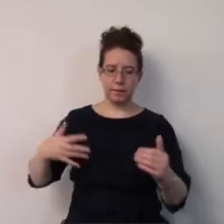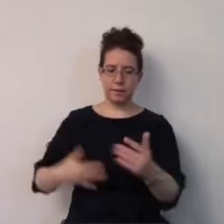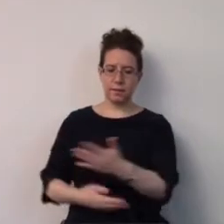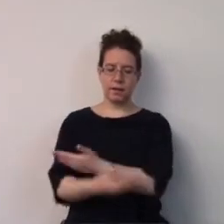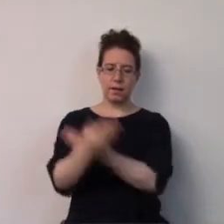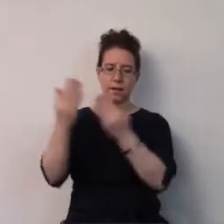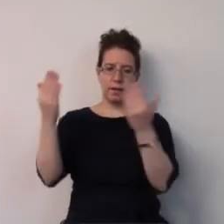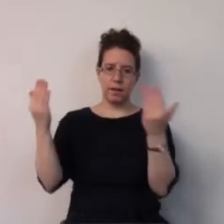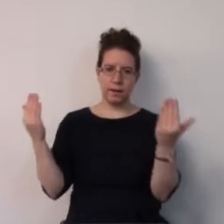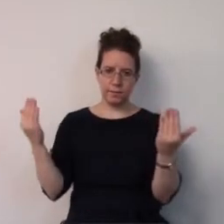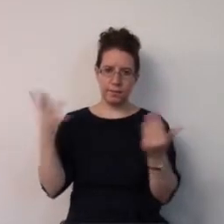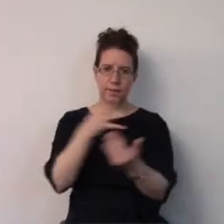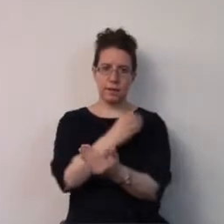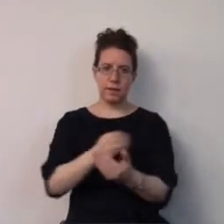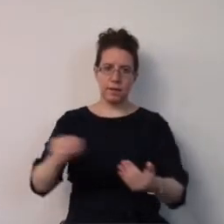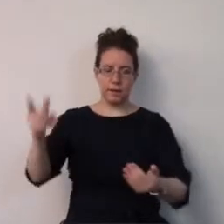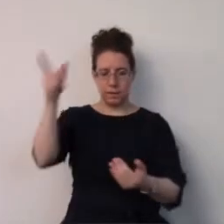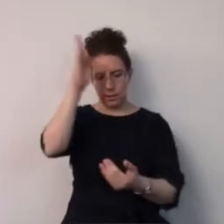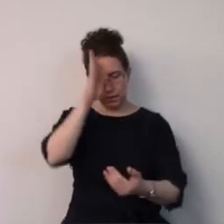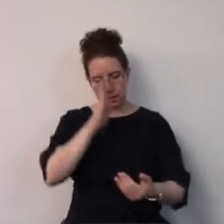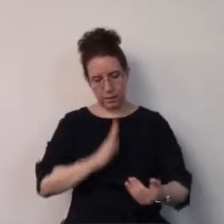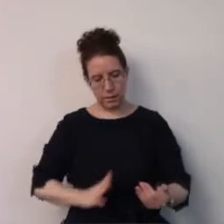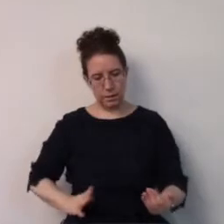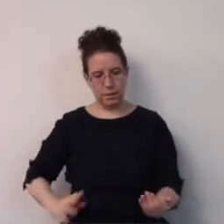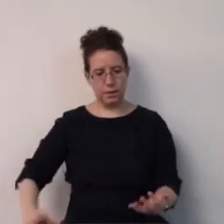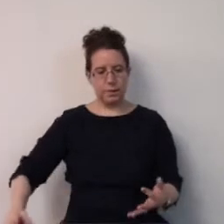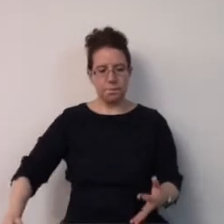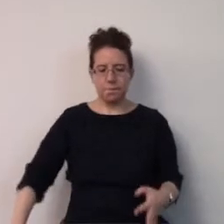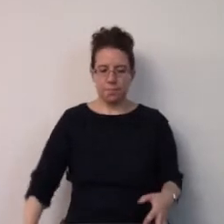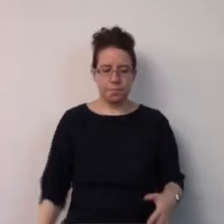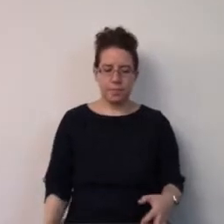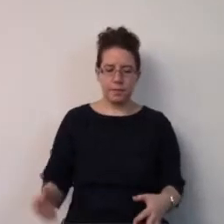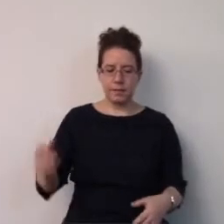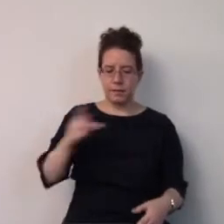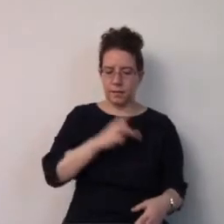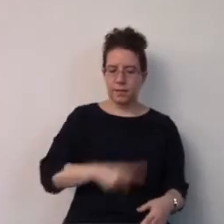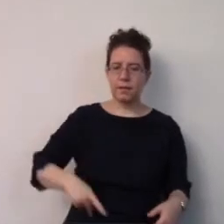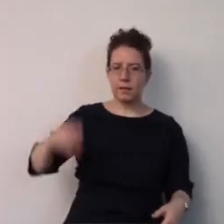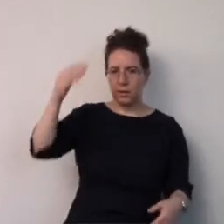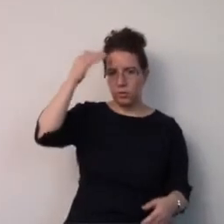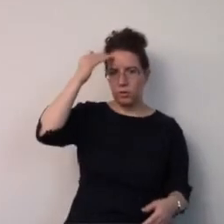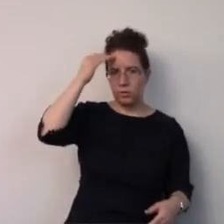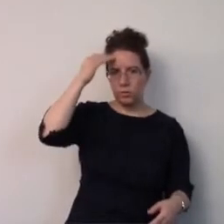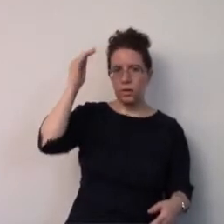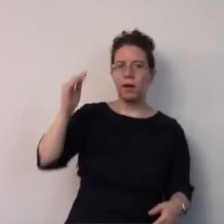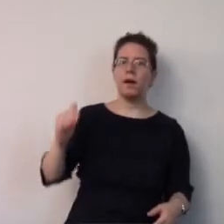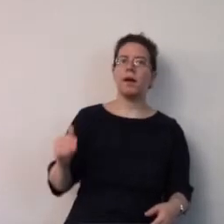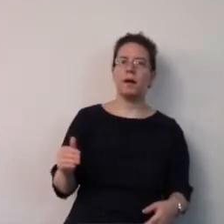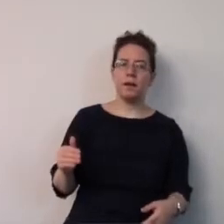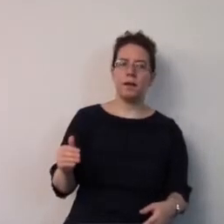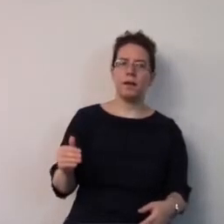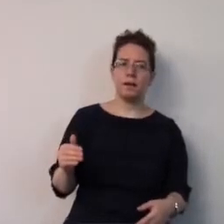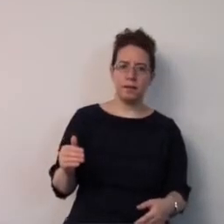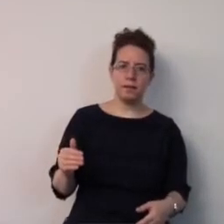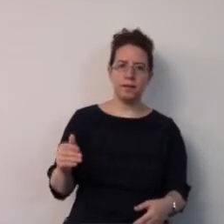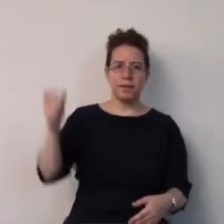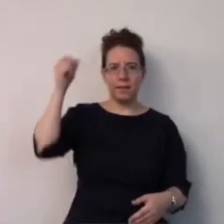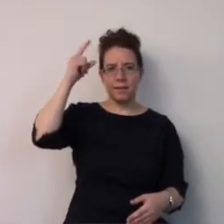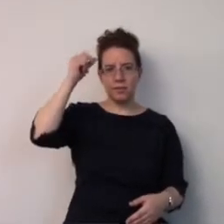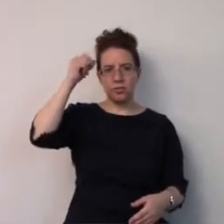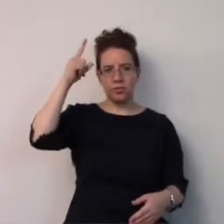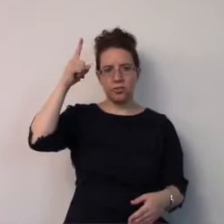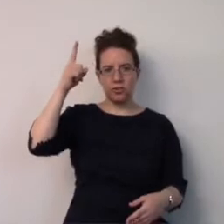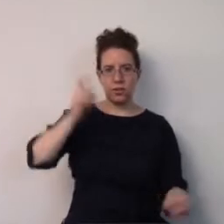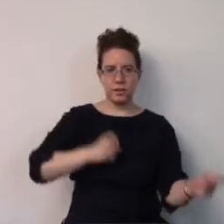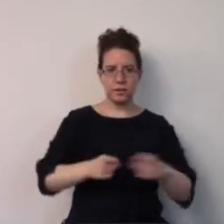and brightness returned unto me, and my counselors and my lords sought unto me, and I was established in my